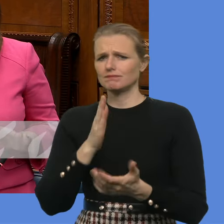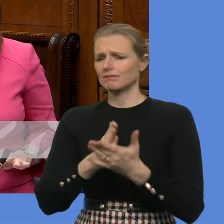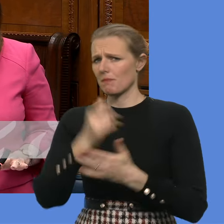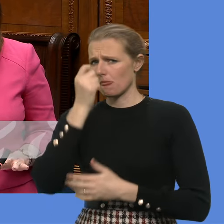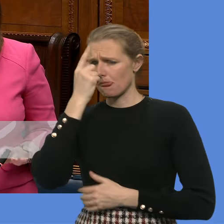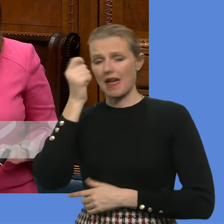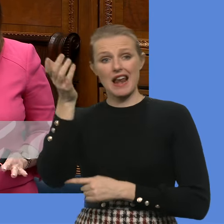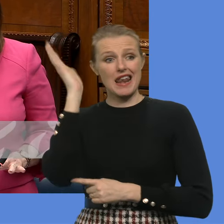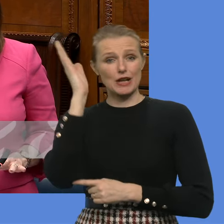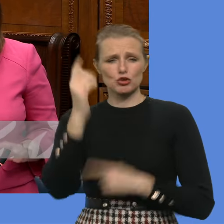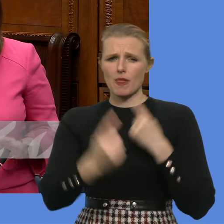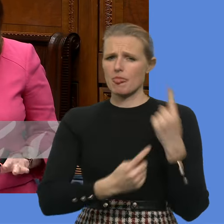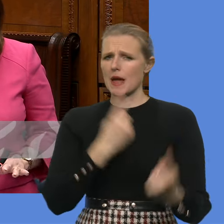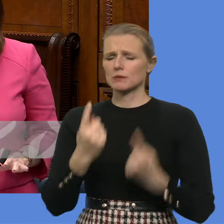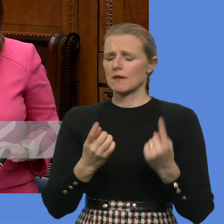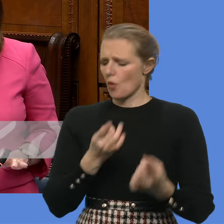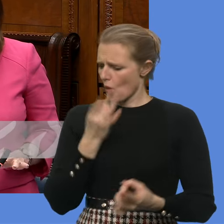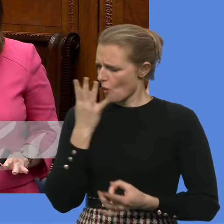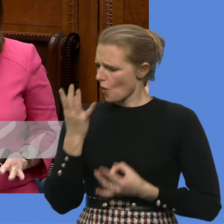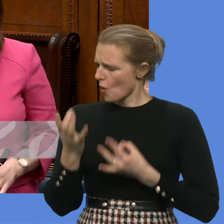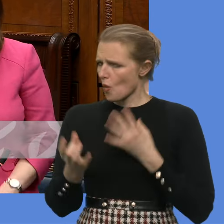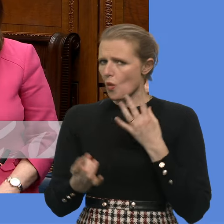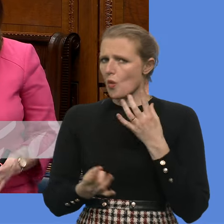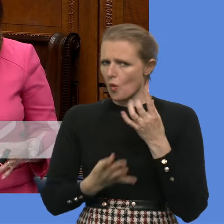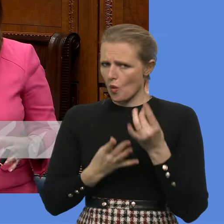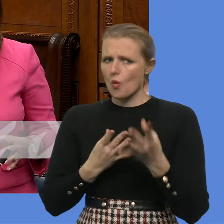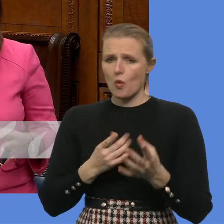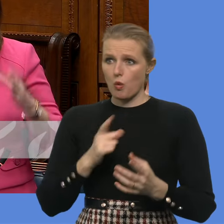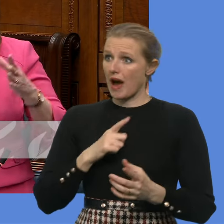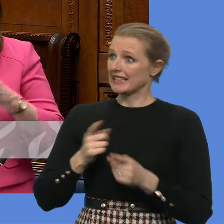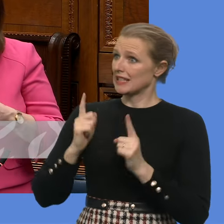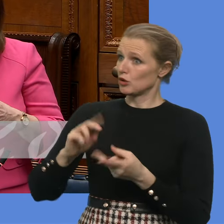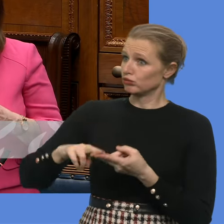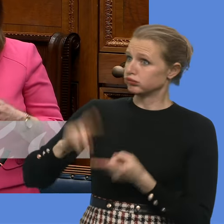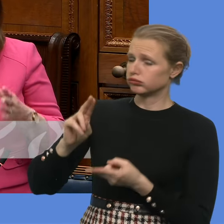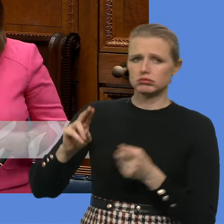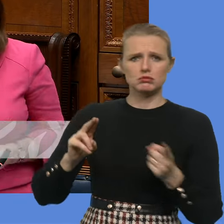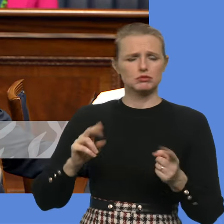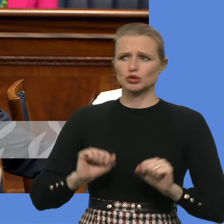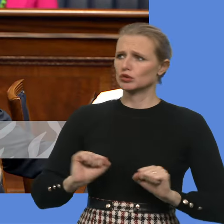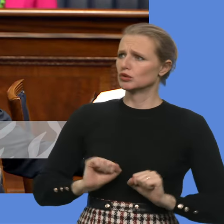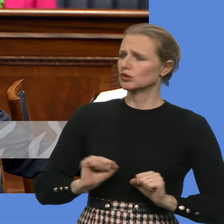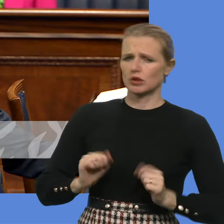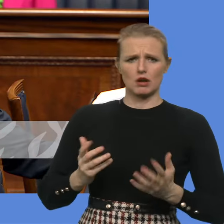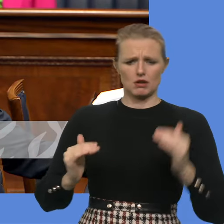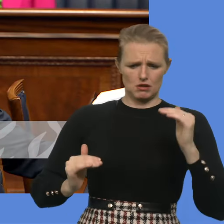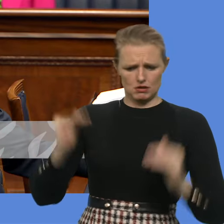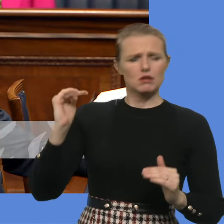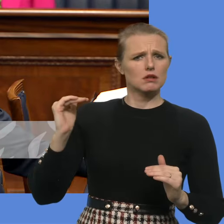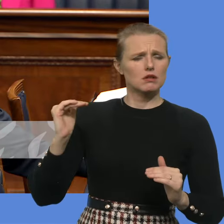the lecturers are absolutely livid at the minute at the differentiation between for teaching